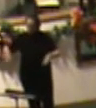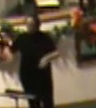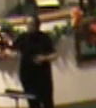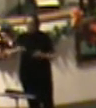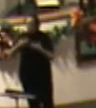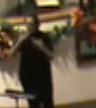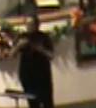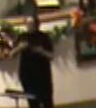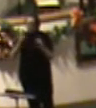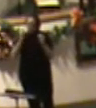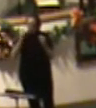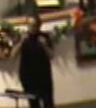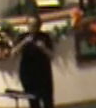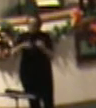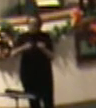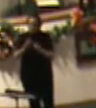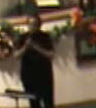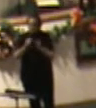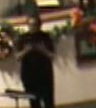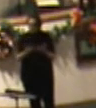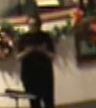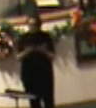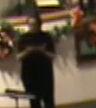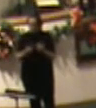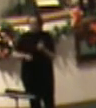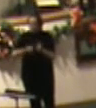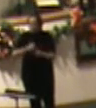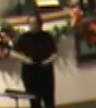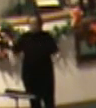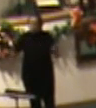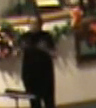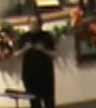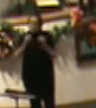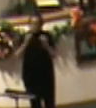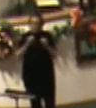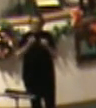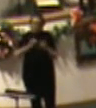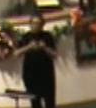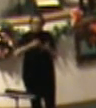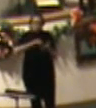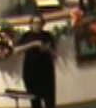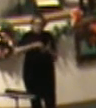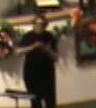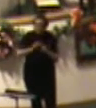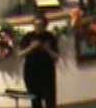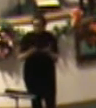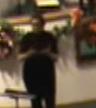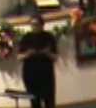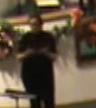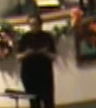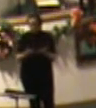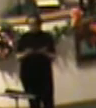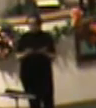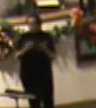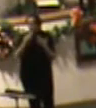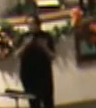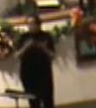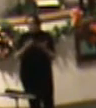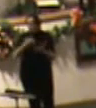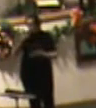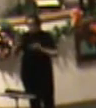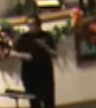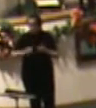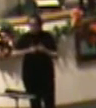for teaching them about the Bible, and more importantly, teaching them how to study the Bible. We thank you for welcoming